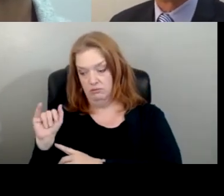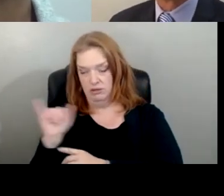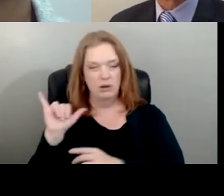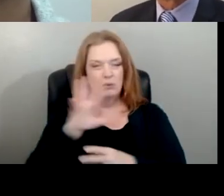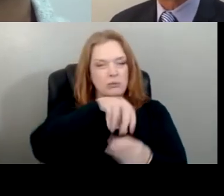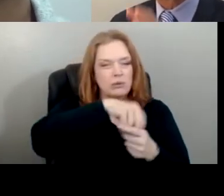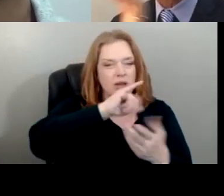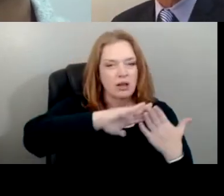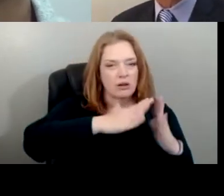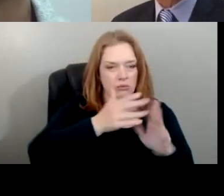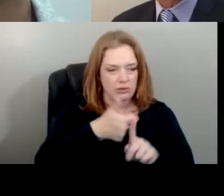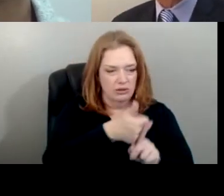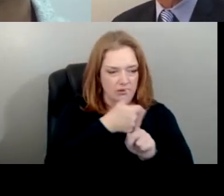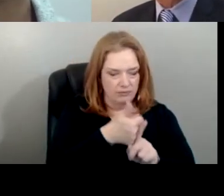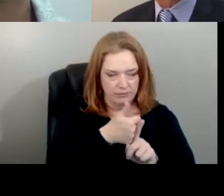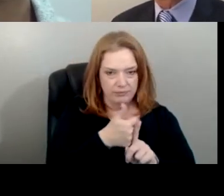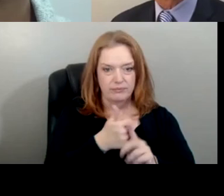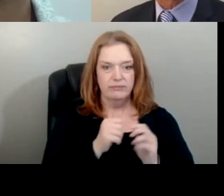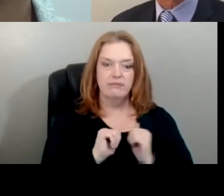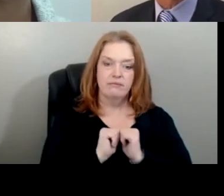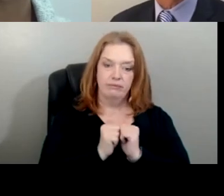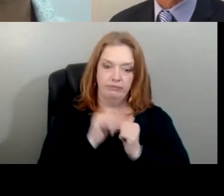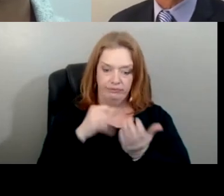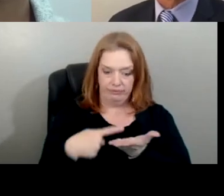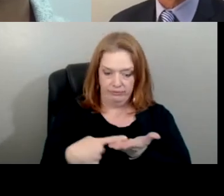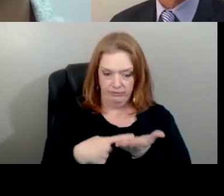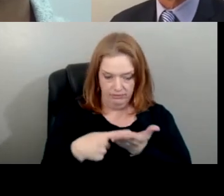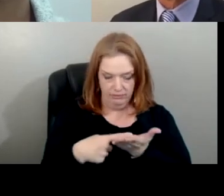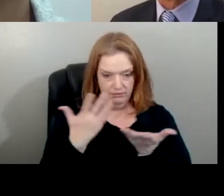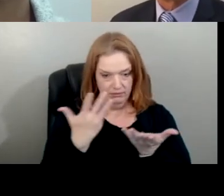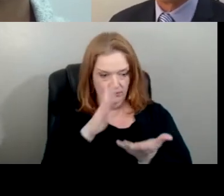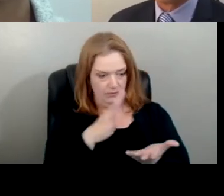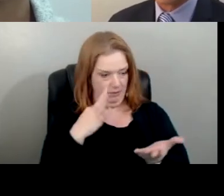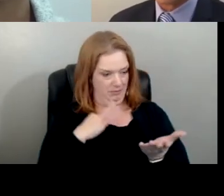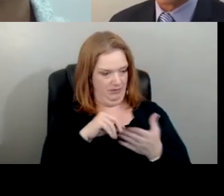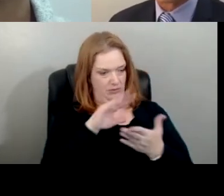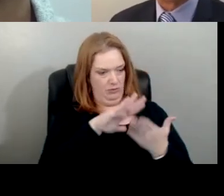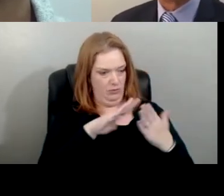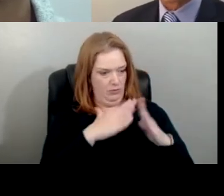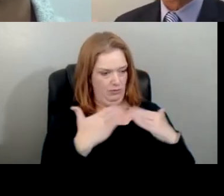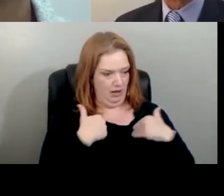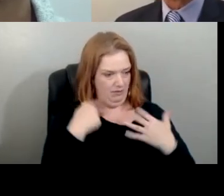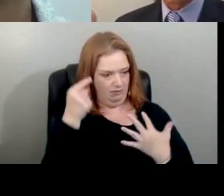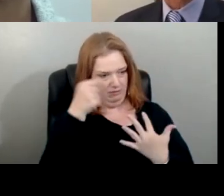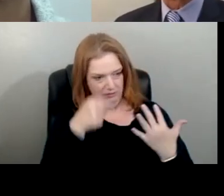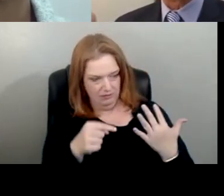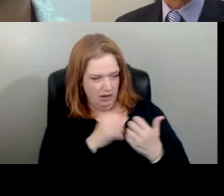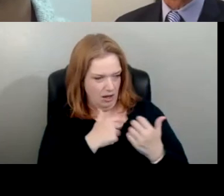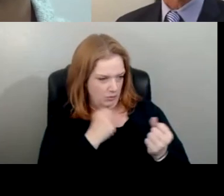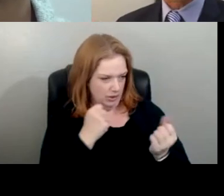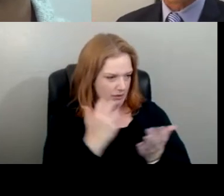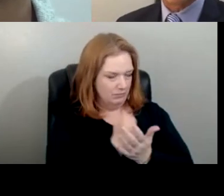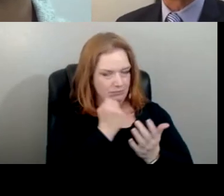community? How are we leveraging those assets specific to the community to be effective in